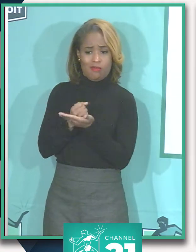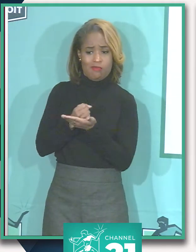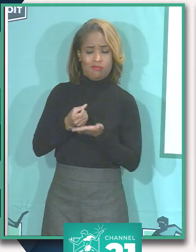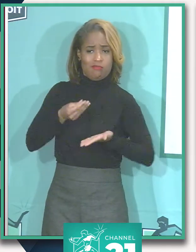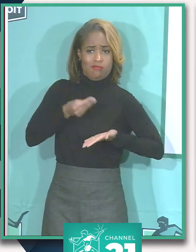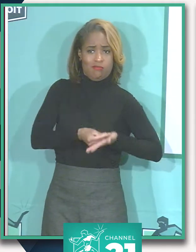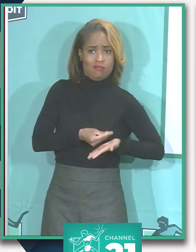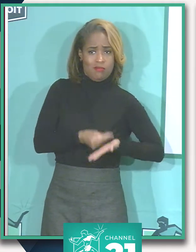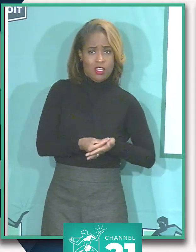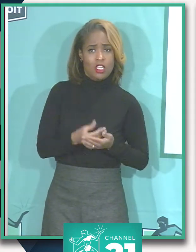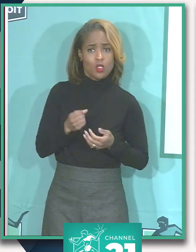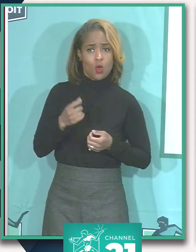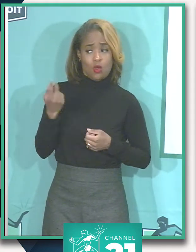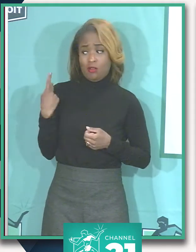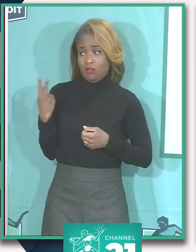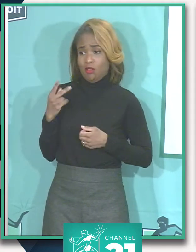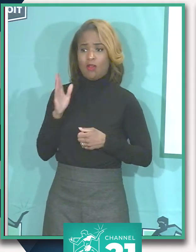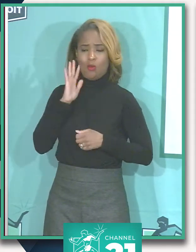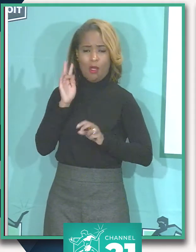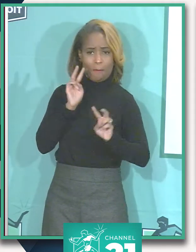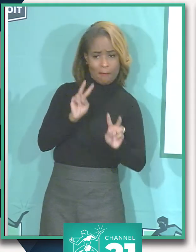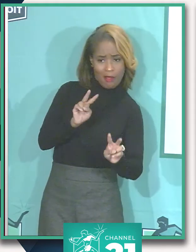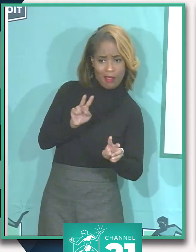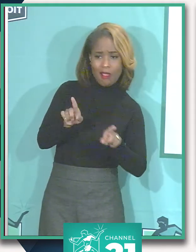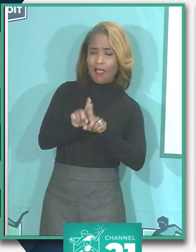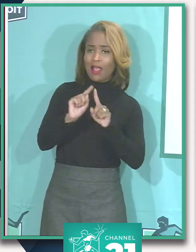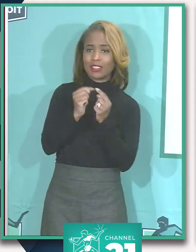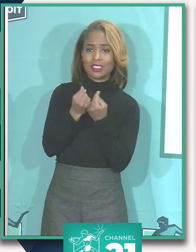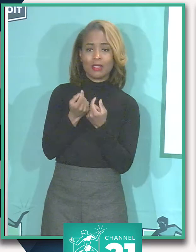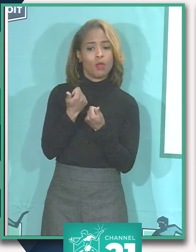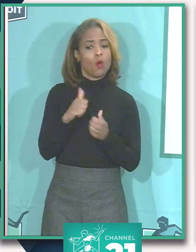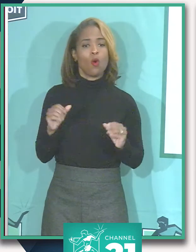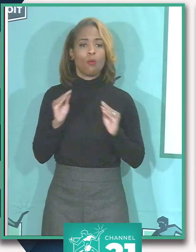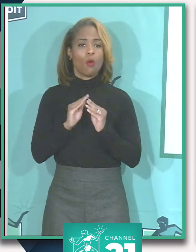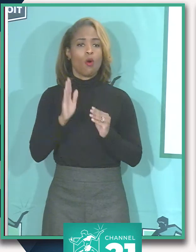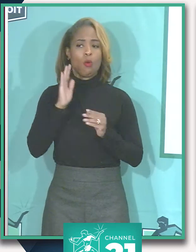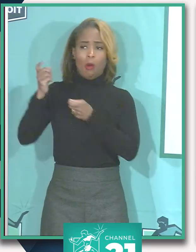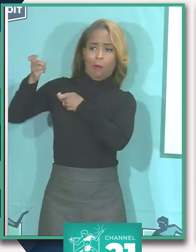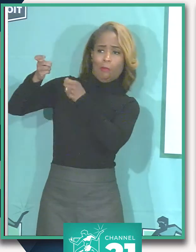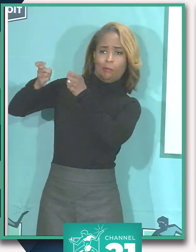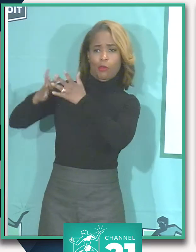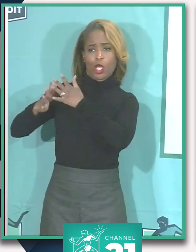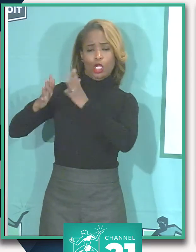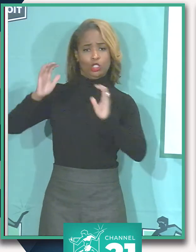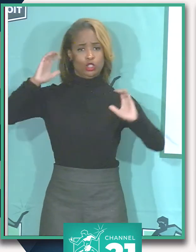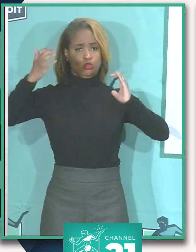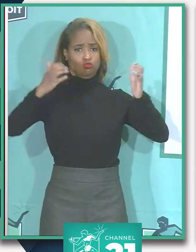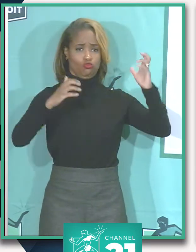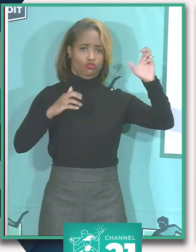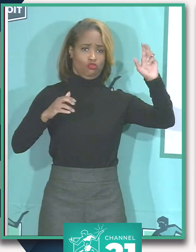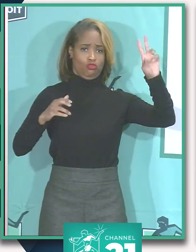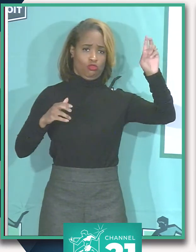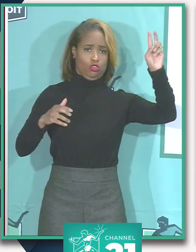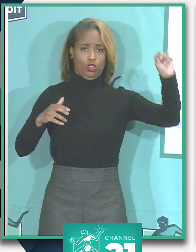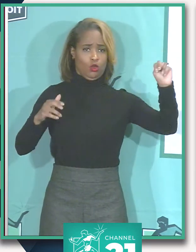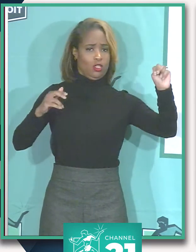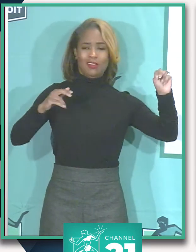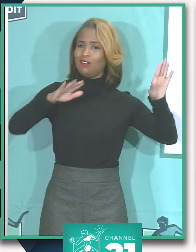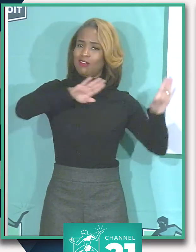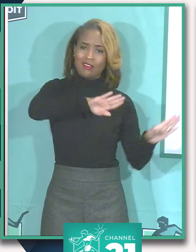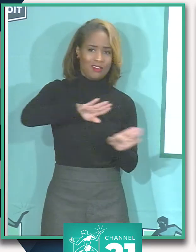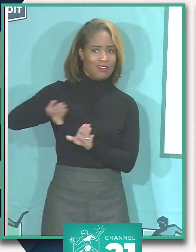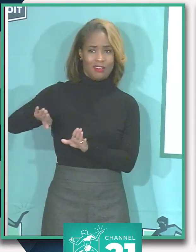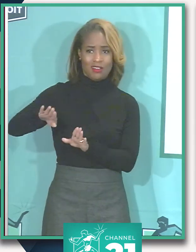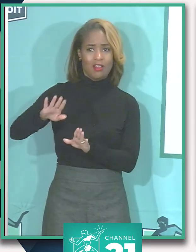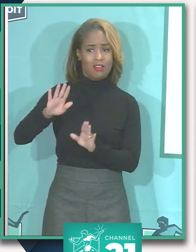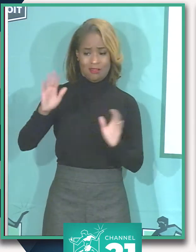and we're going to monitor it together as a team. This is no longer management versus the union. That's all out the window. We're